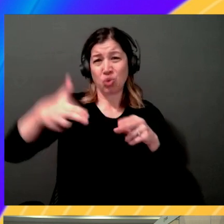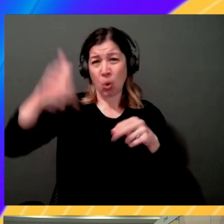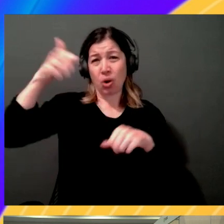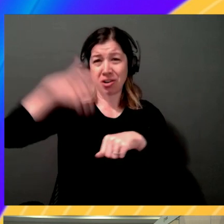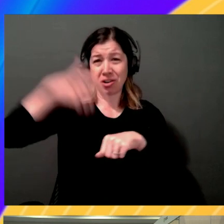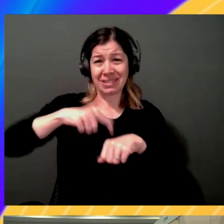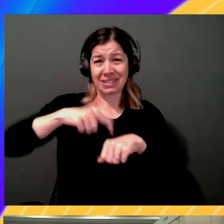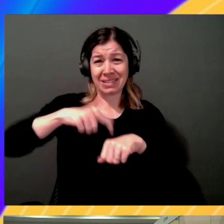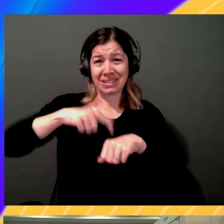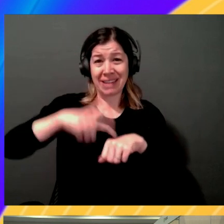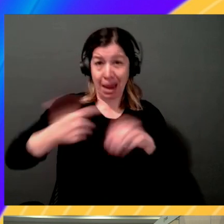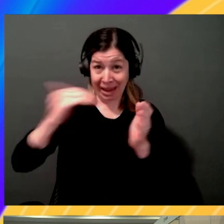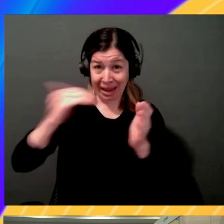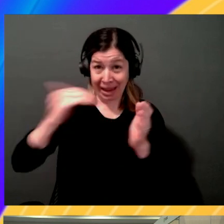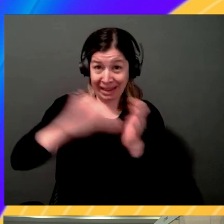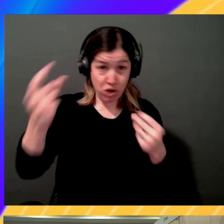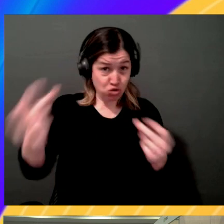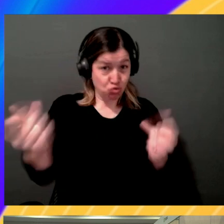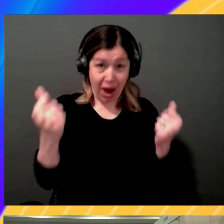has